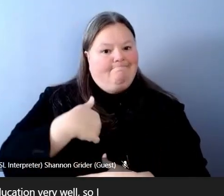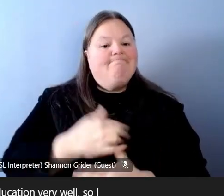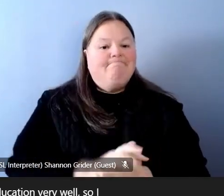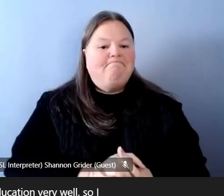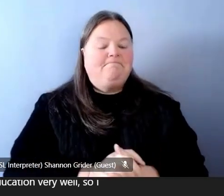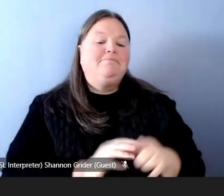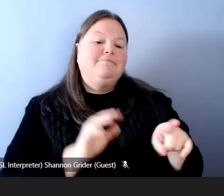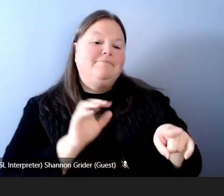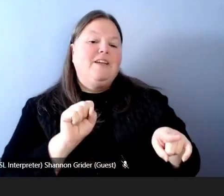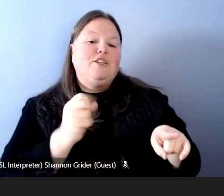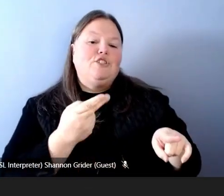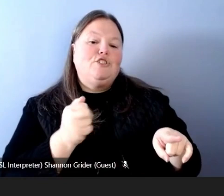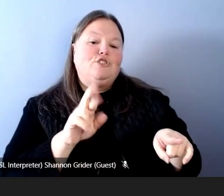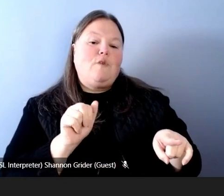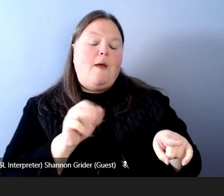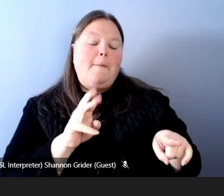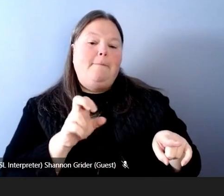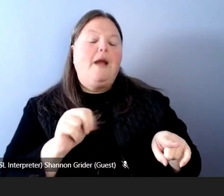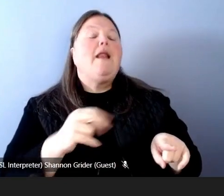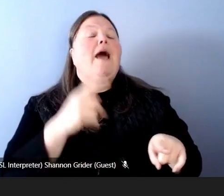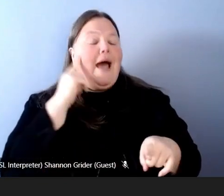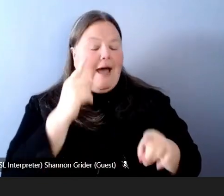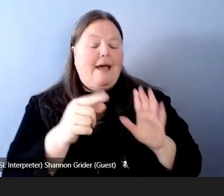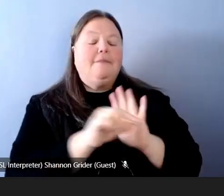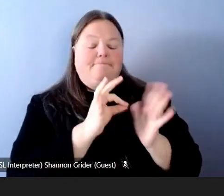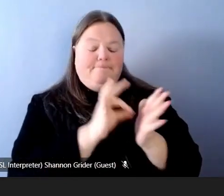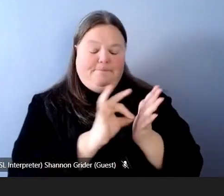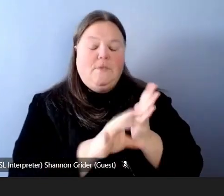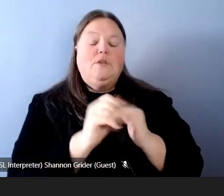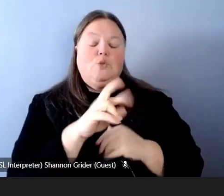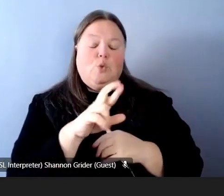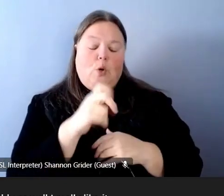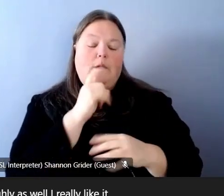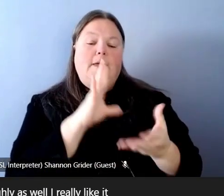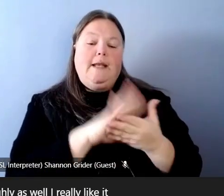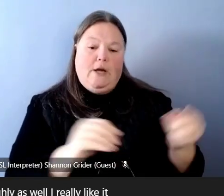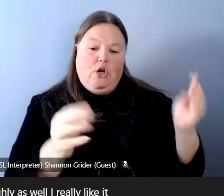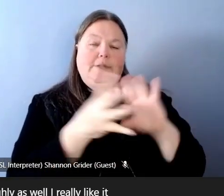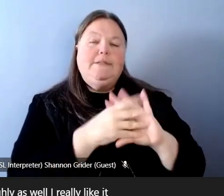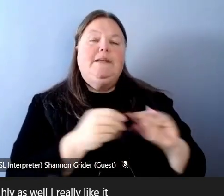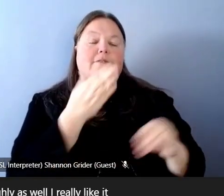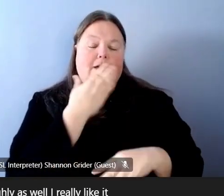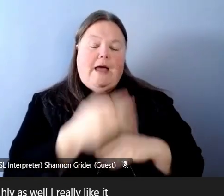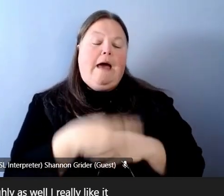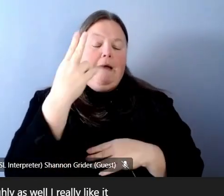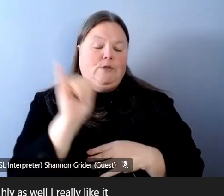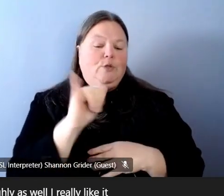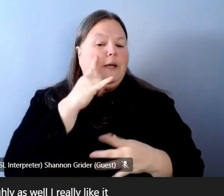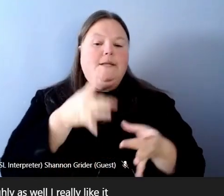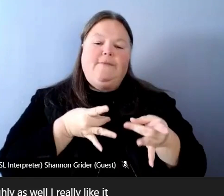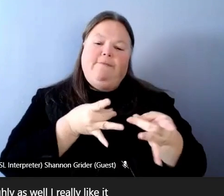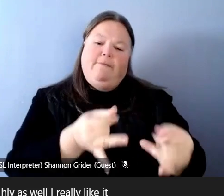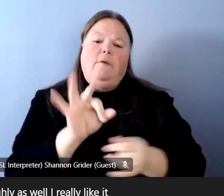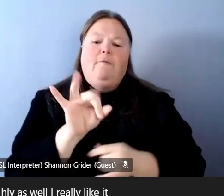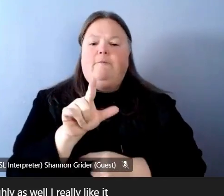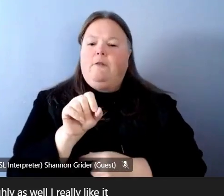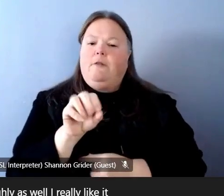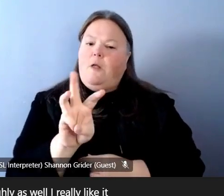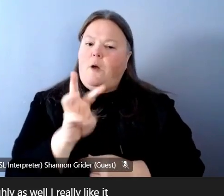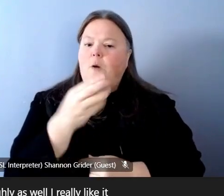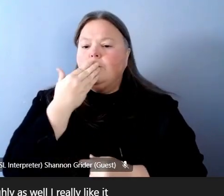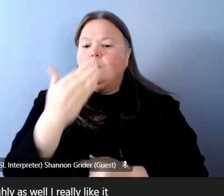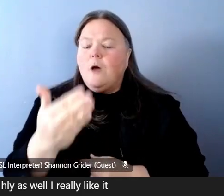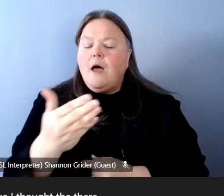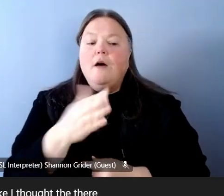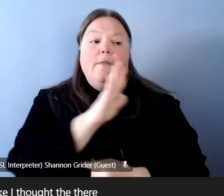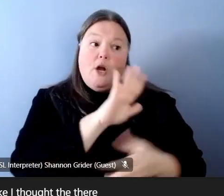Yeah, I scored their narrative really highly as well. I really it flowed very well. And yeah, I really I thought their